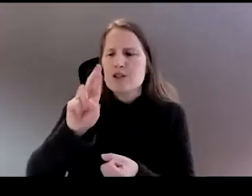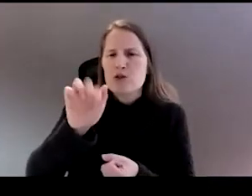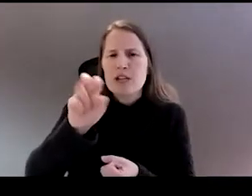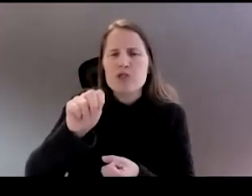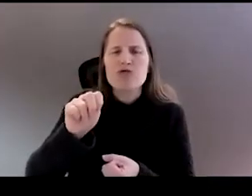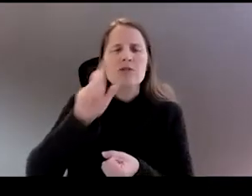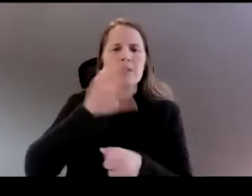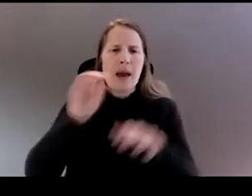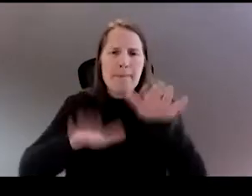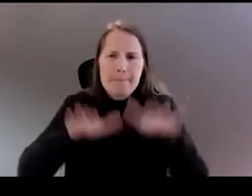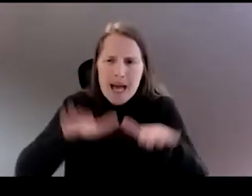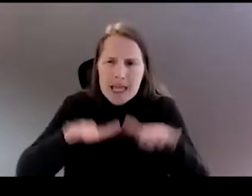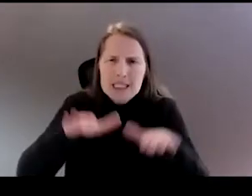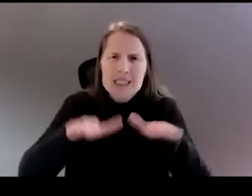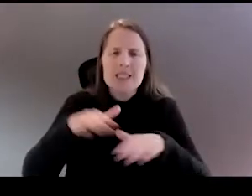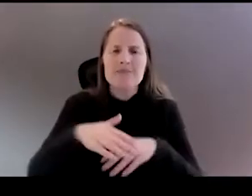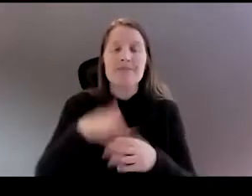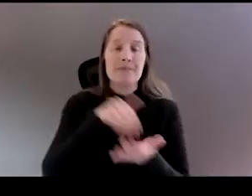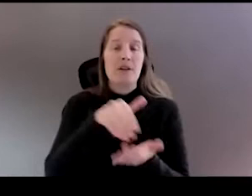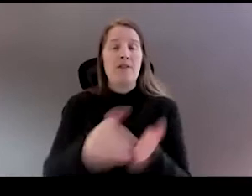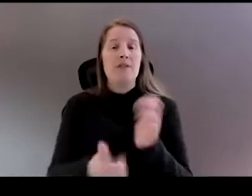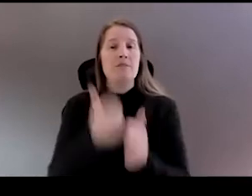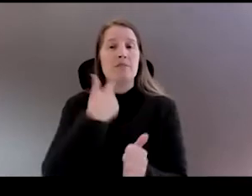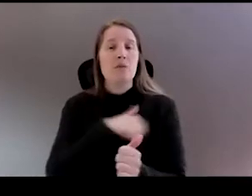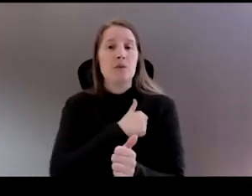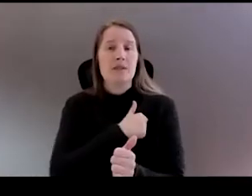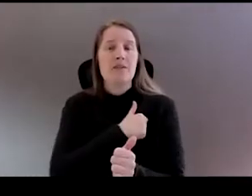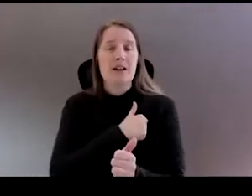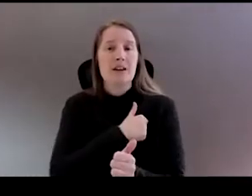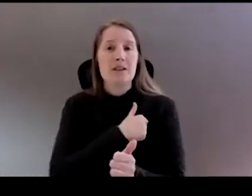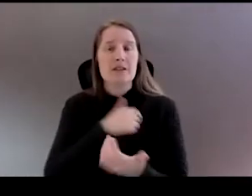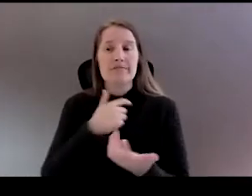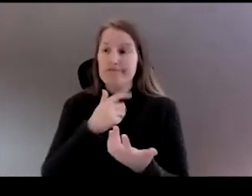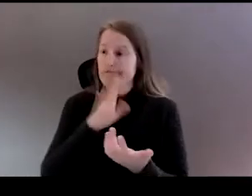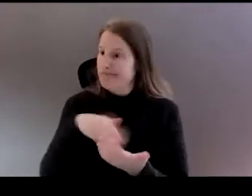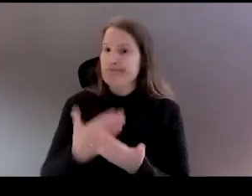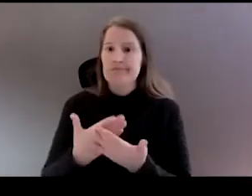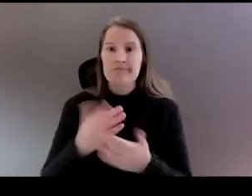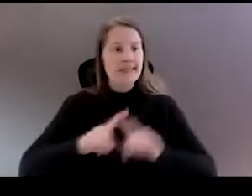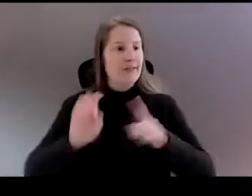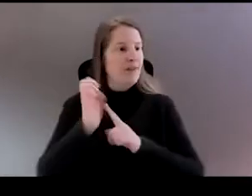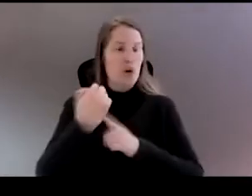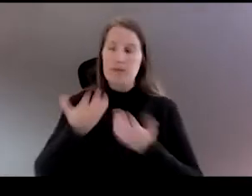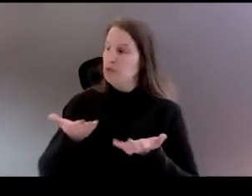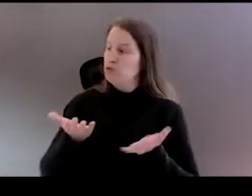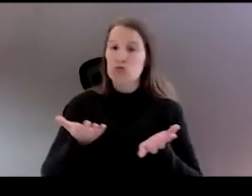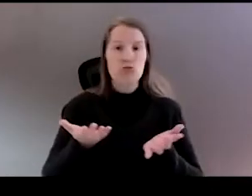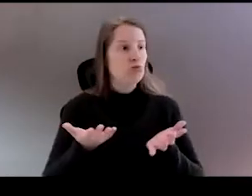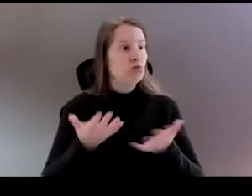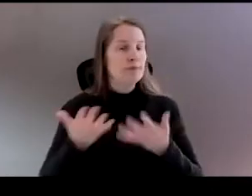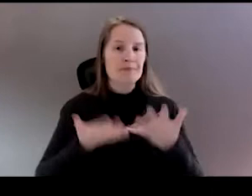Oftentimes, most of us find ourselves in different environments, having less access than